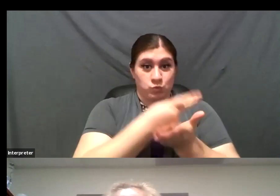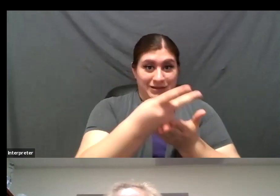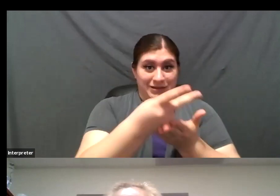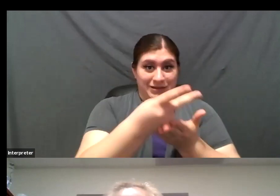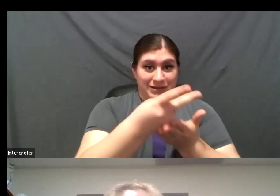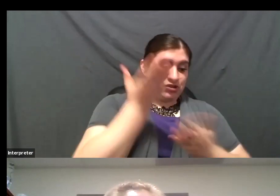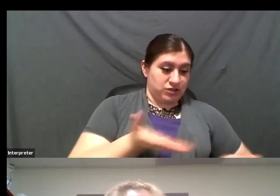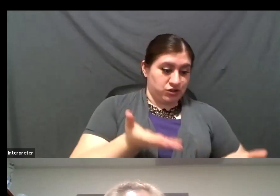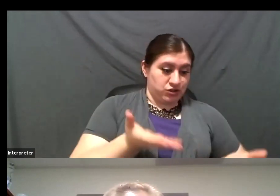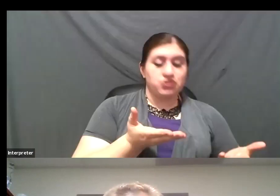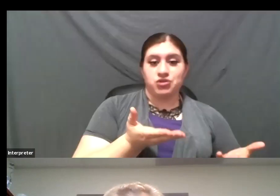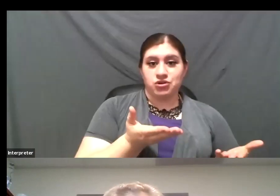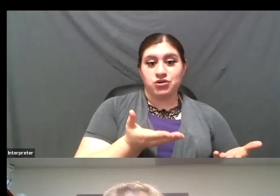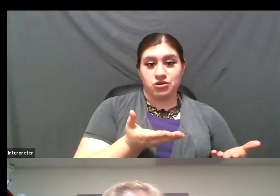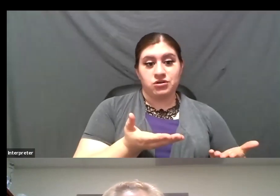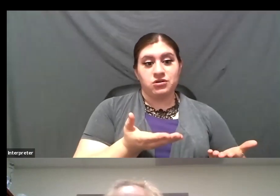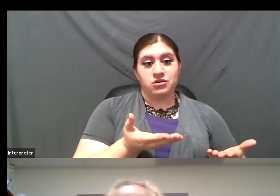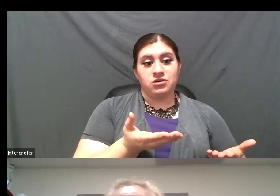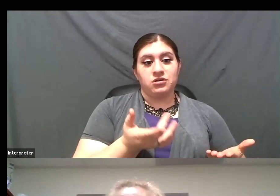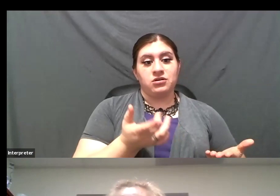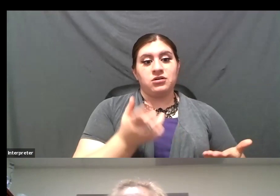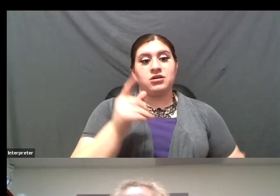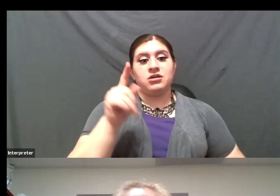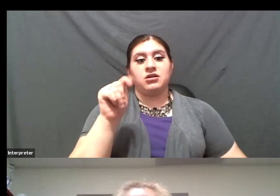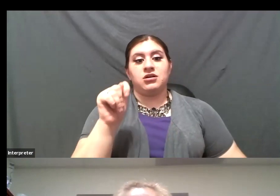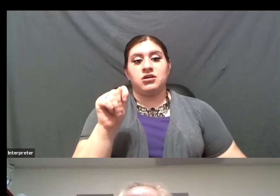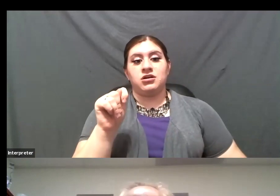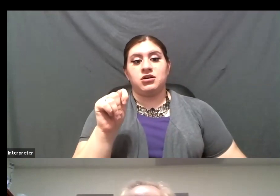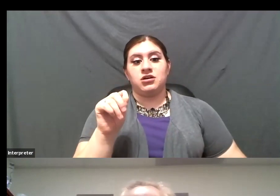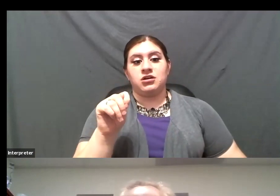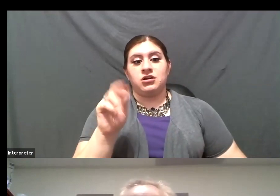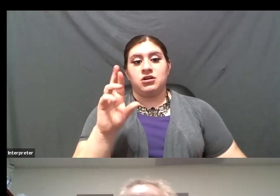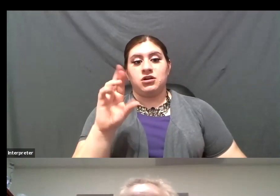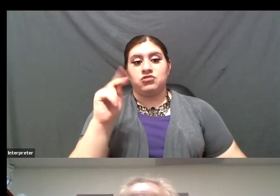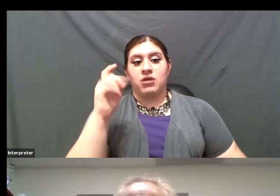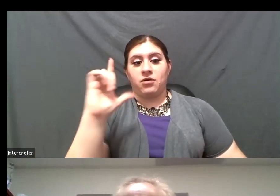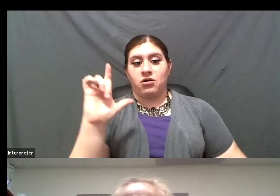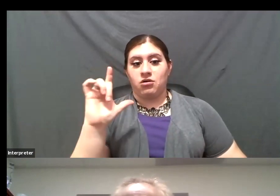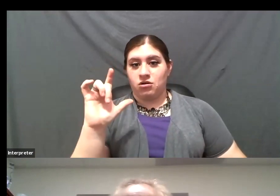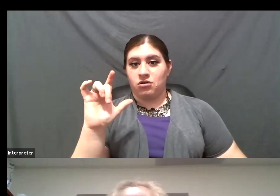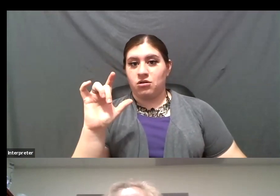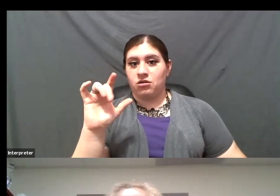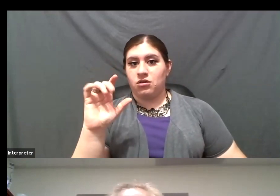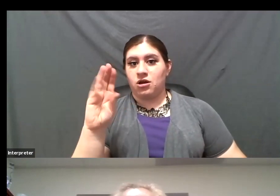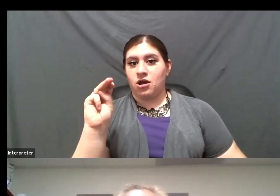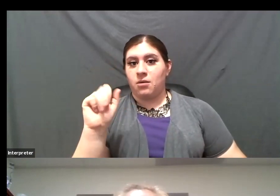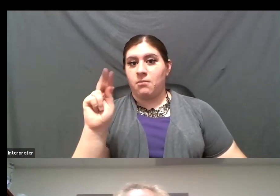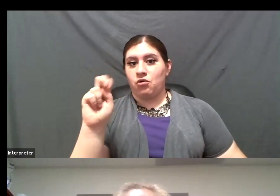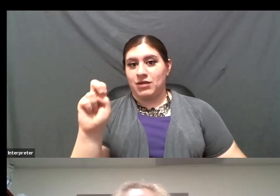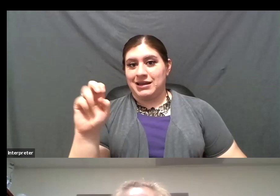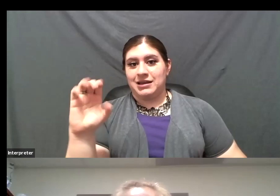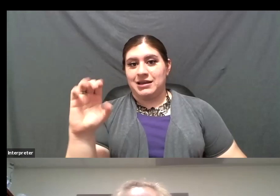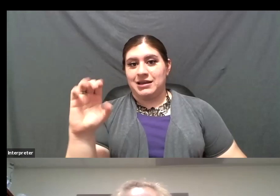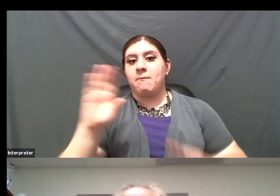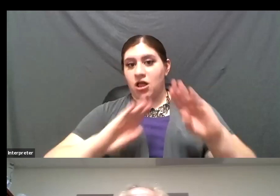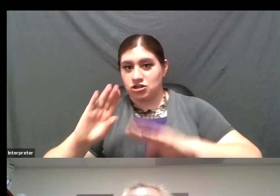here, it's tropical watershed ecology and tropical marine biology. So there's a terrestrial component and